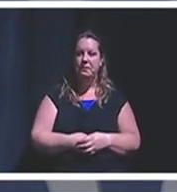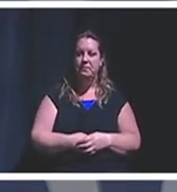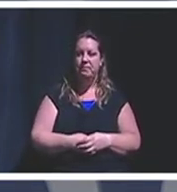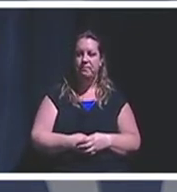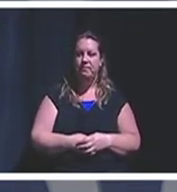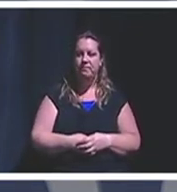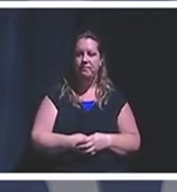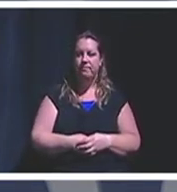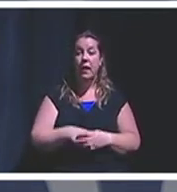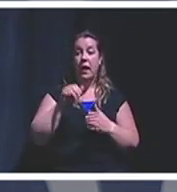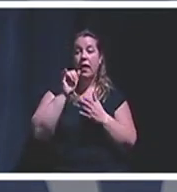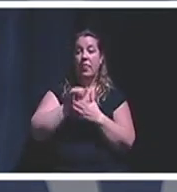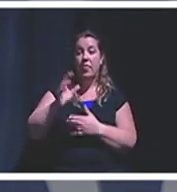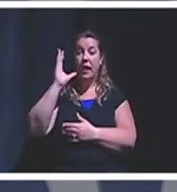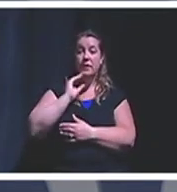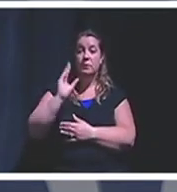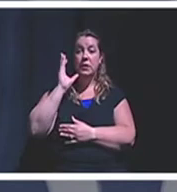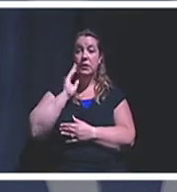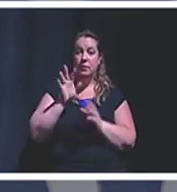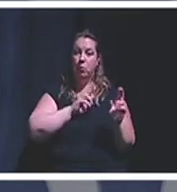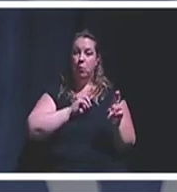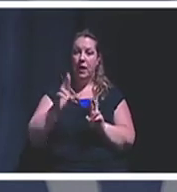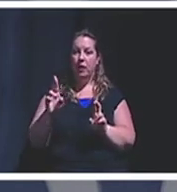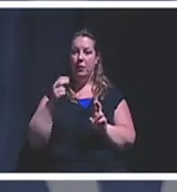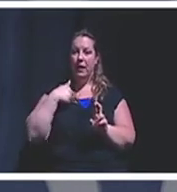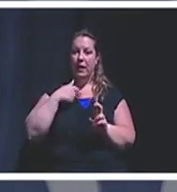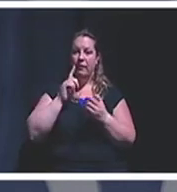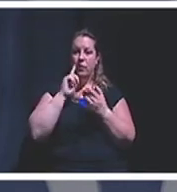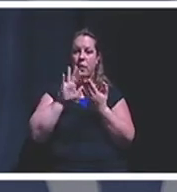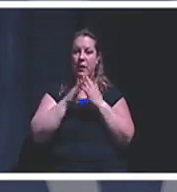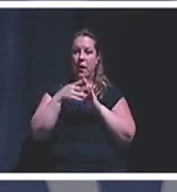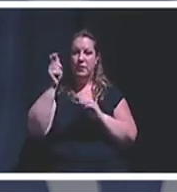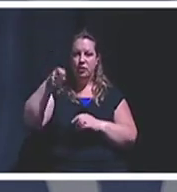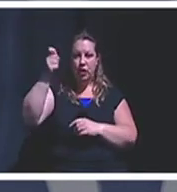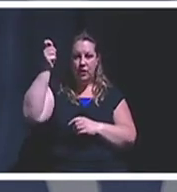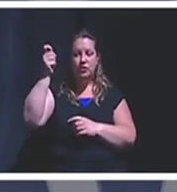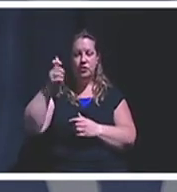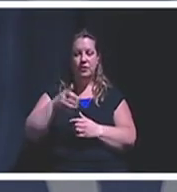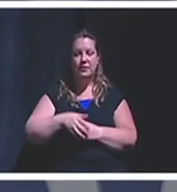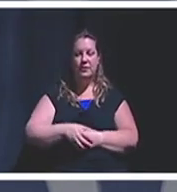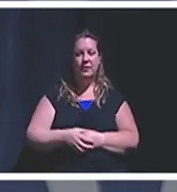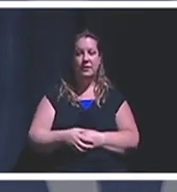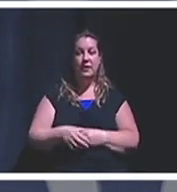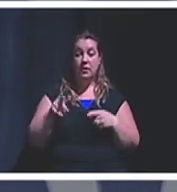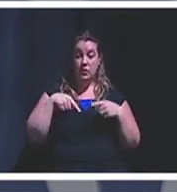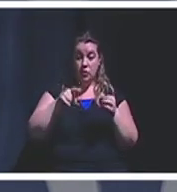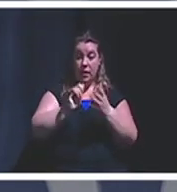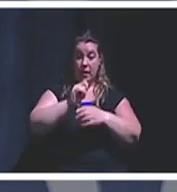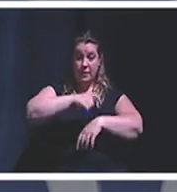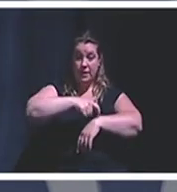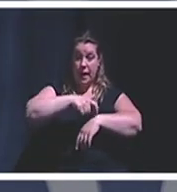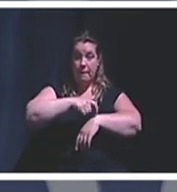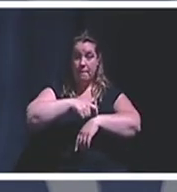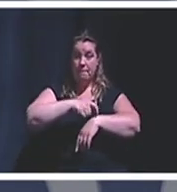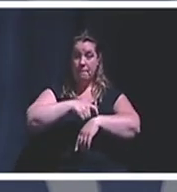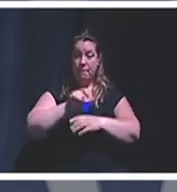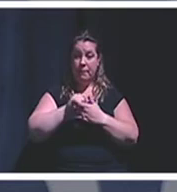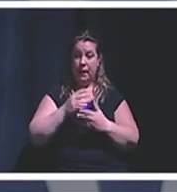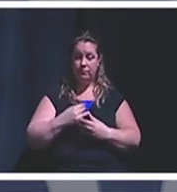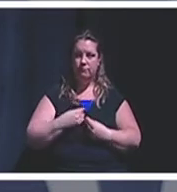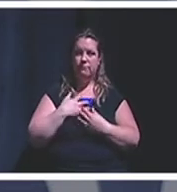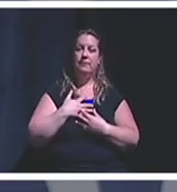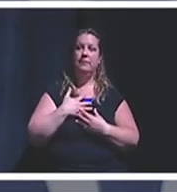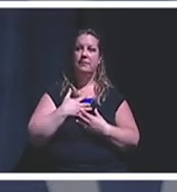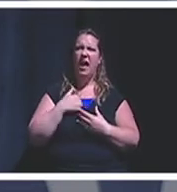That experience prepared me for a judgeship. Indeed, it was during that time that I was inspired to become a